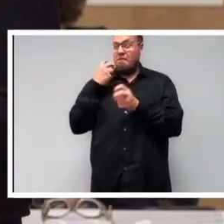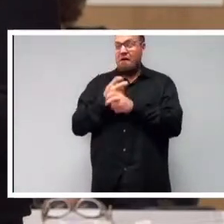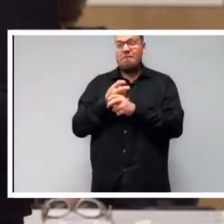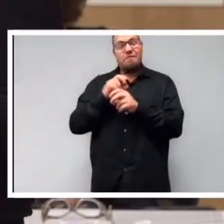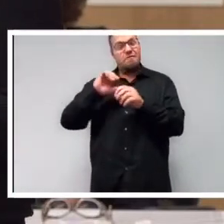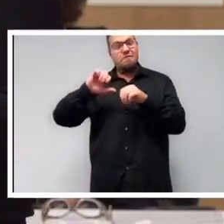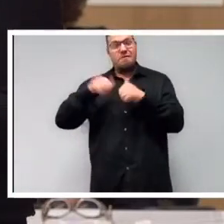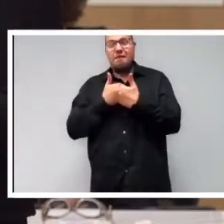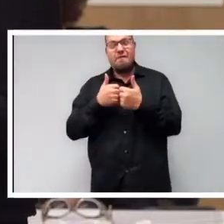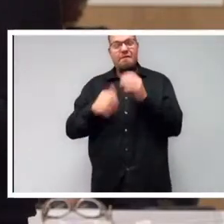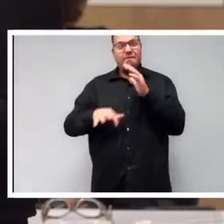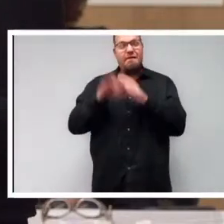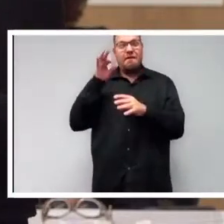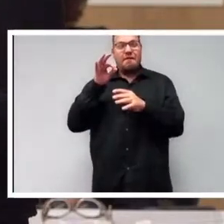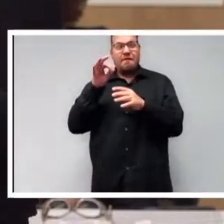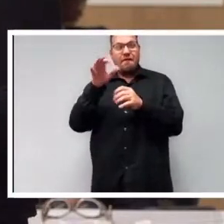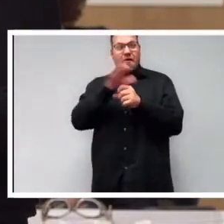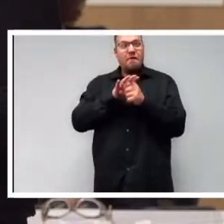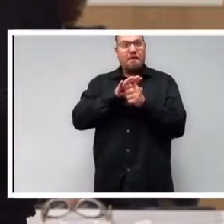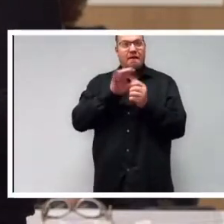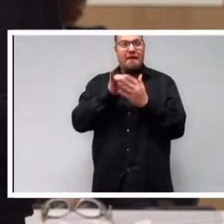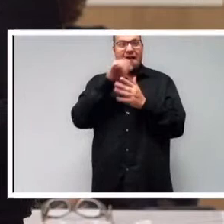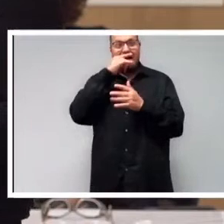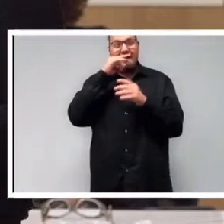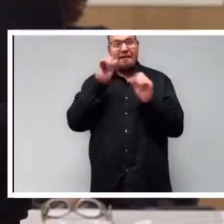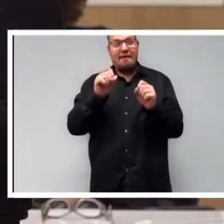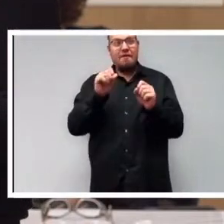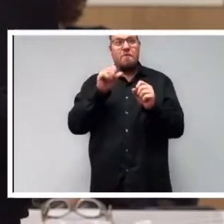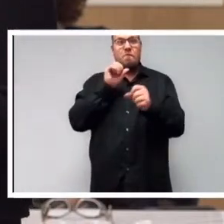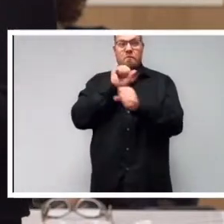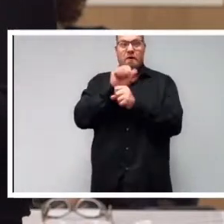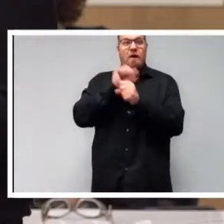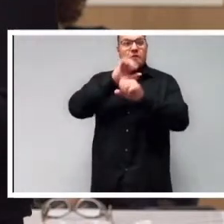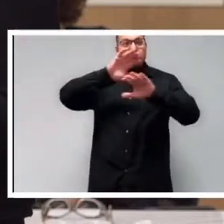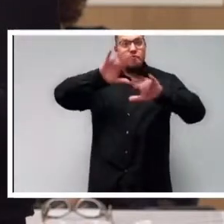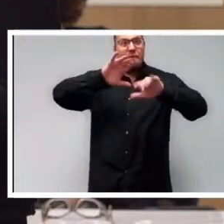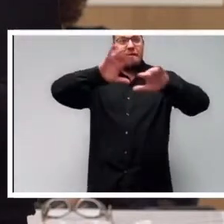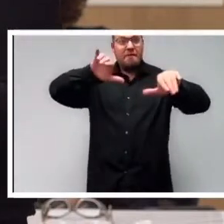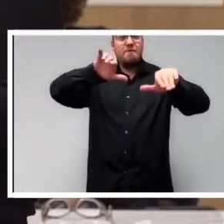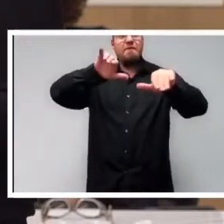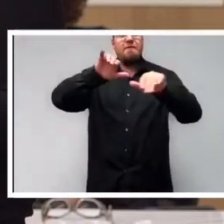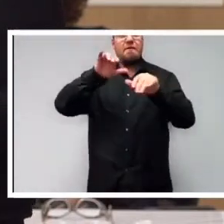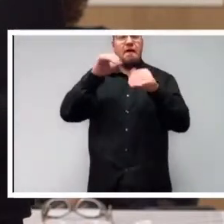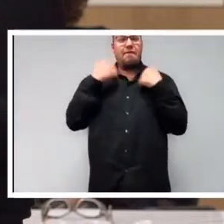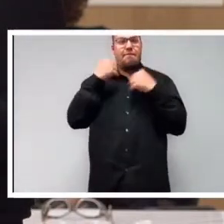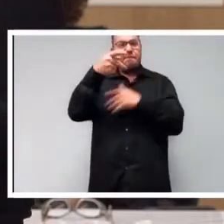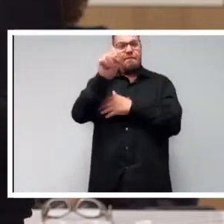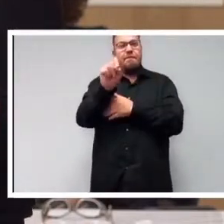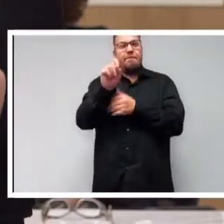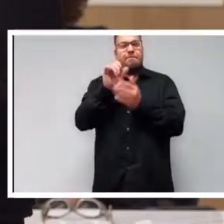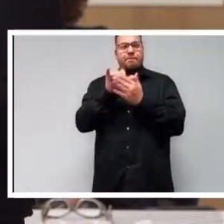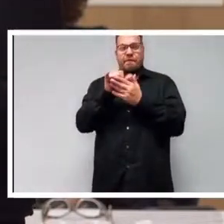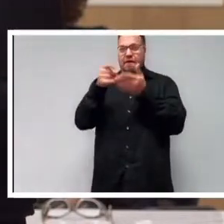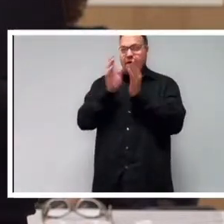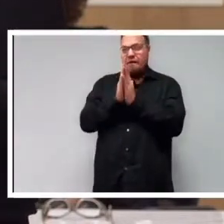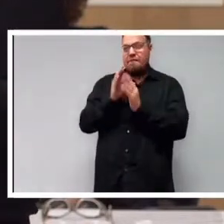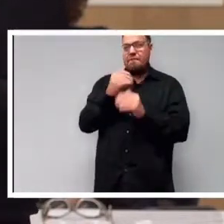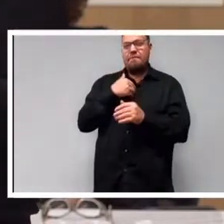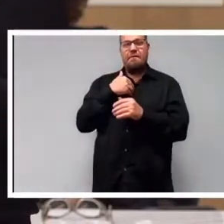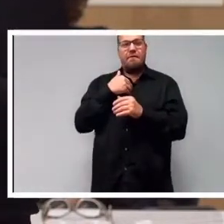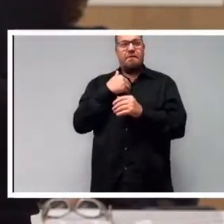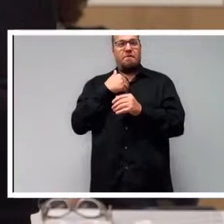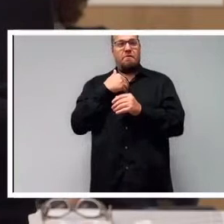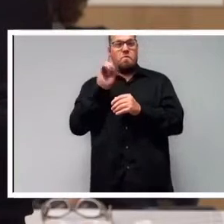to find a location where kids can, we can work on swimming. Actually, our physical therapists are constantly asking me around where are